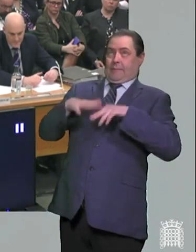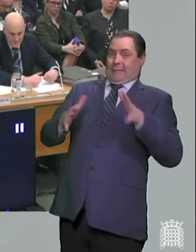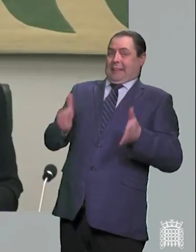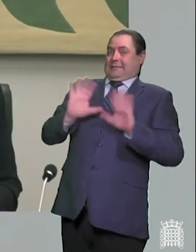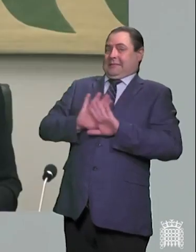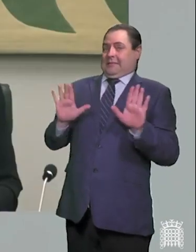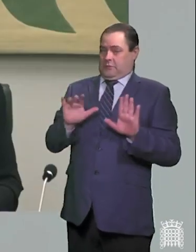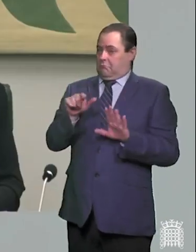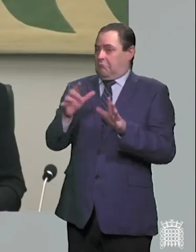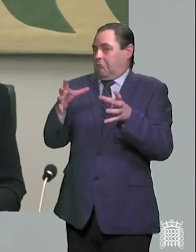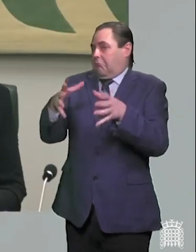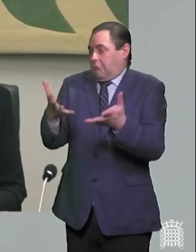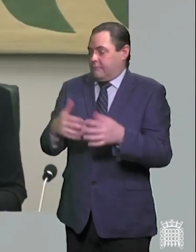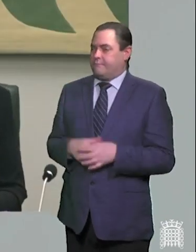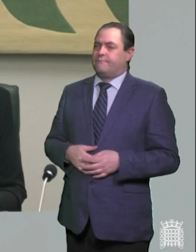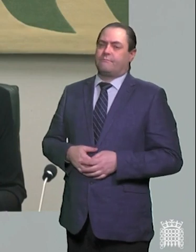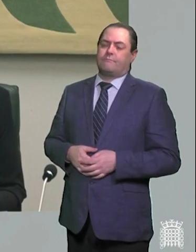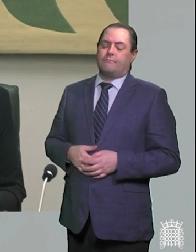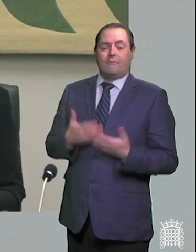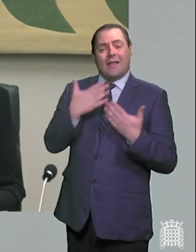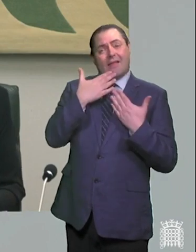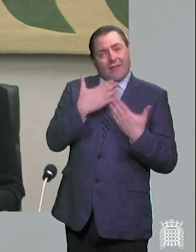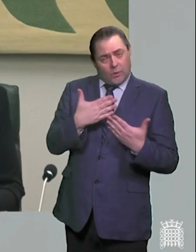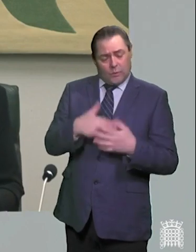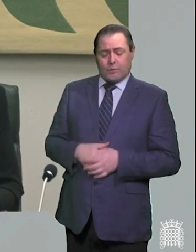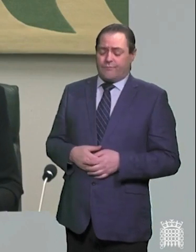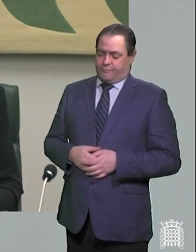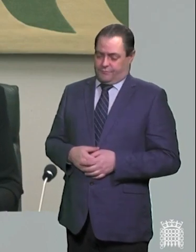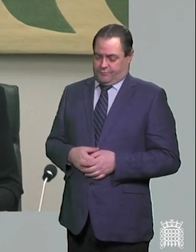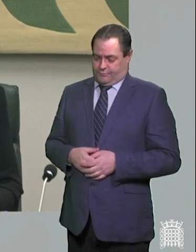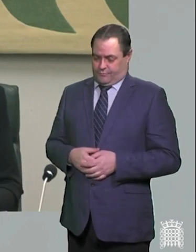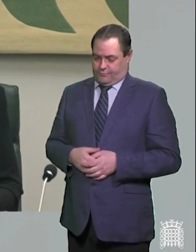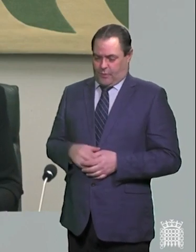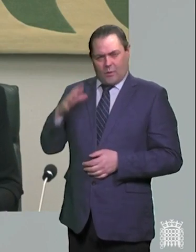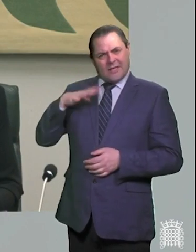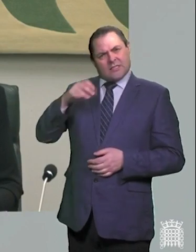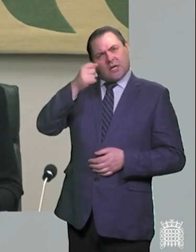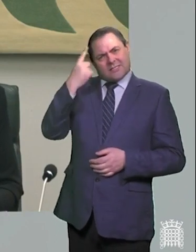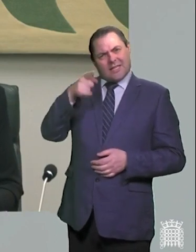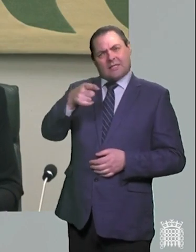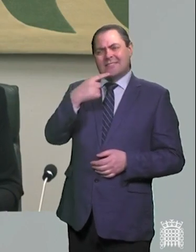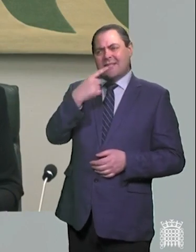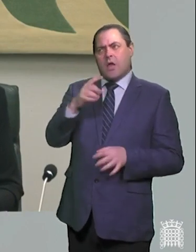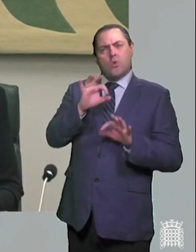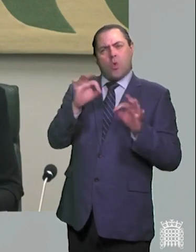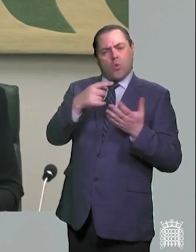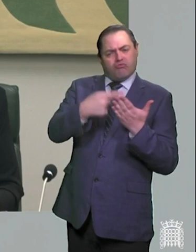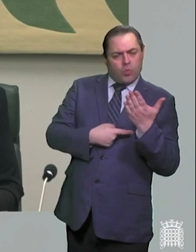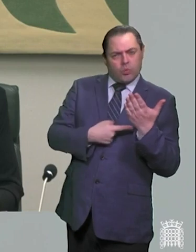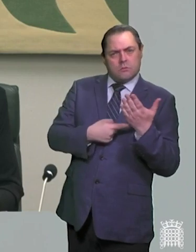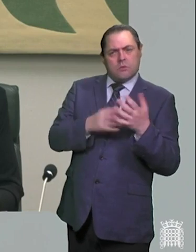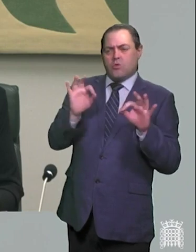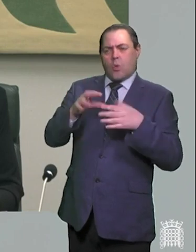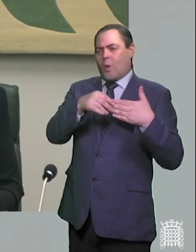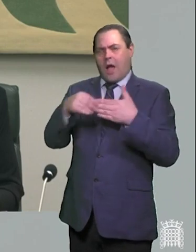Thank you. We need to understand why Mr Johnson said to Parliament that no rules or guidance were broken in